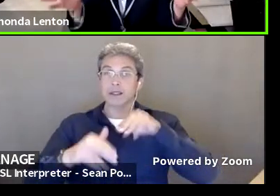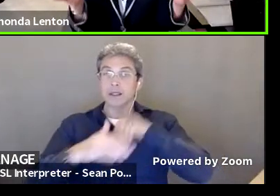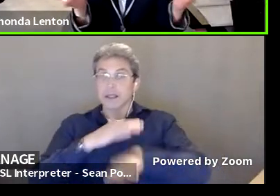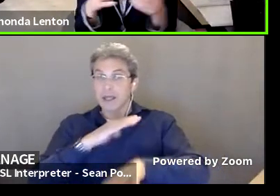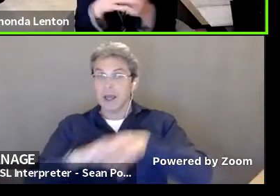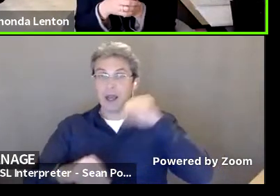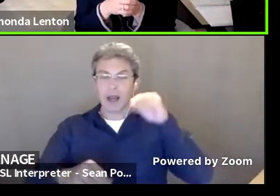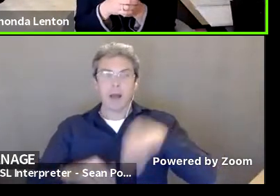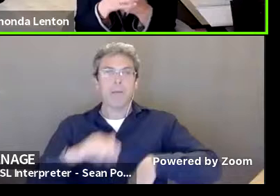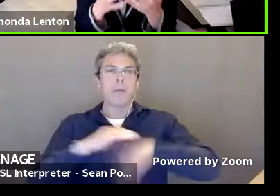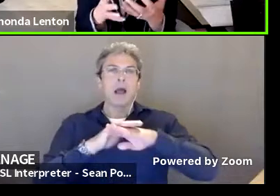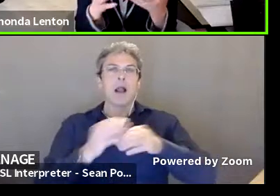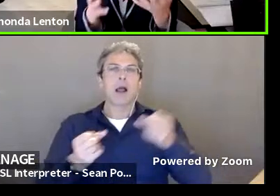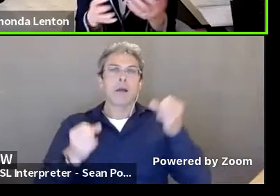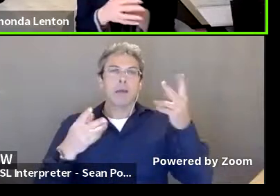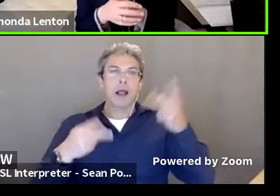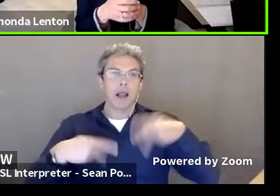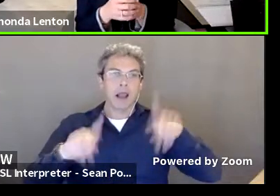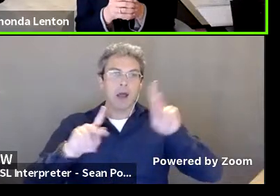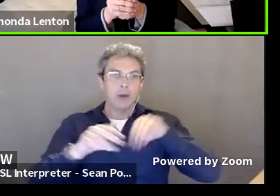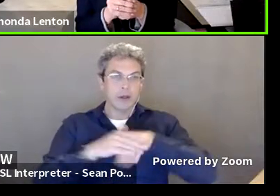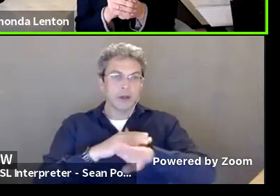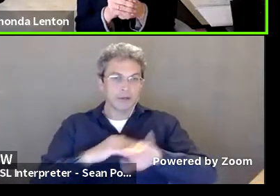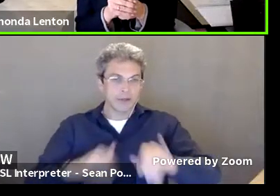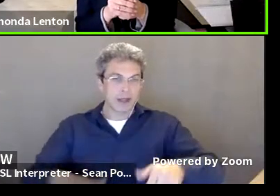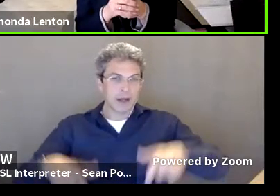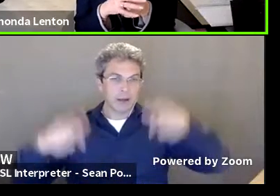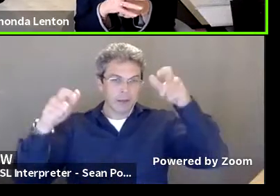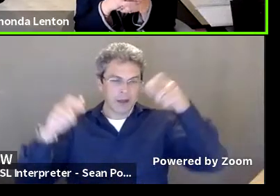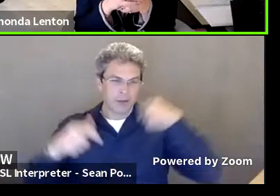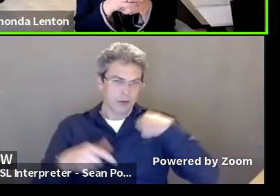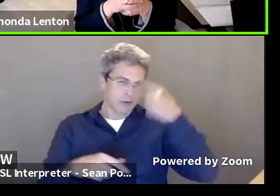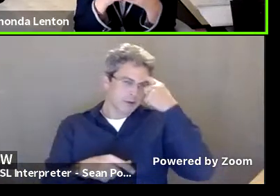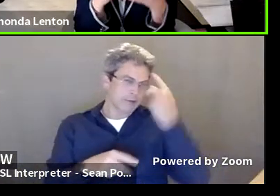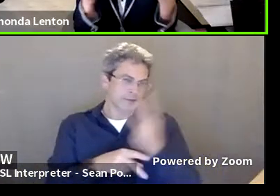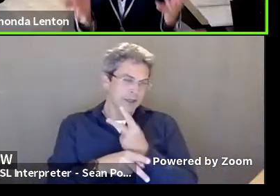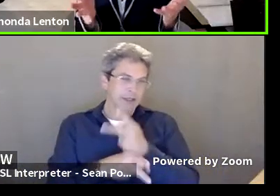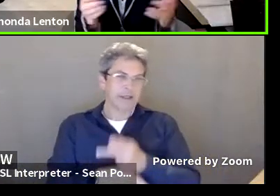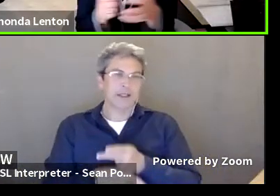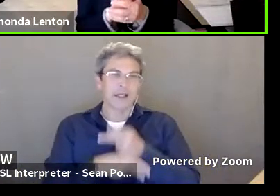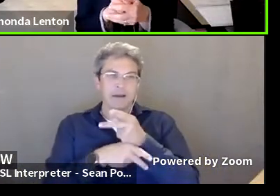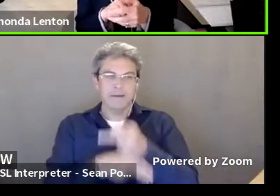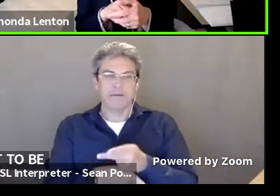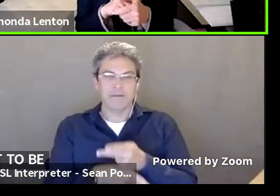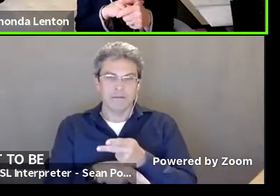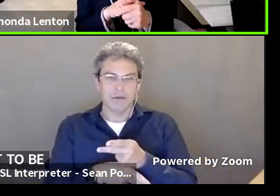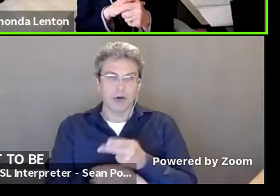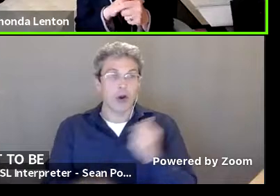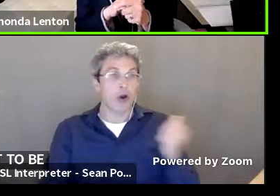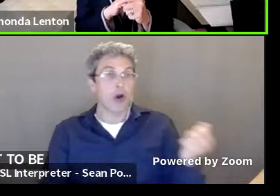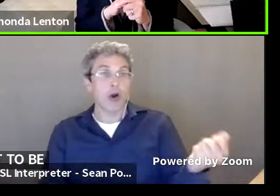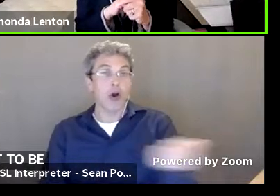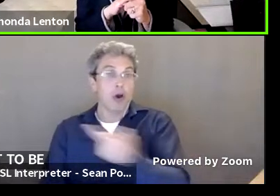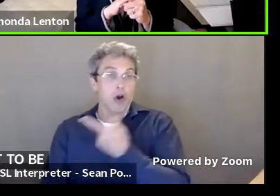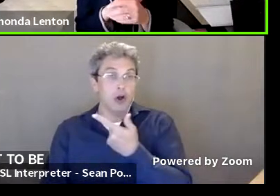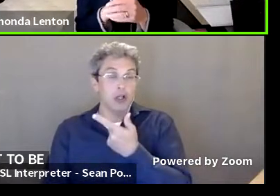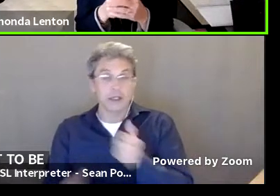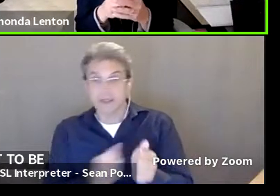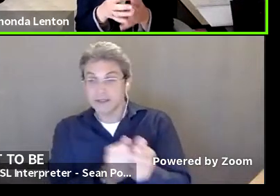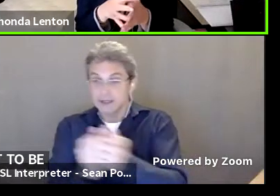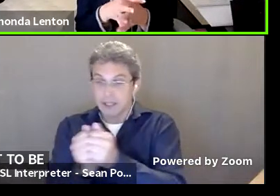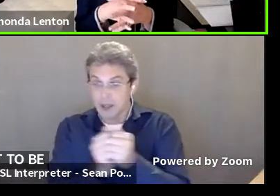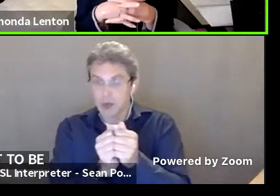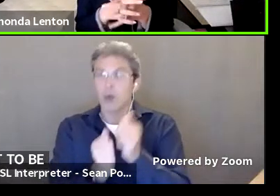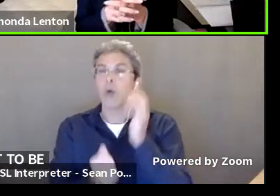maximum numbers. So we want to be cautious. We want to move carefully. We all together will get through